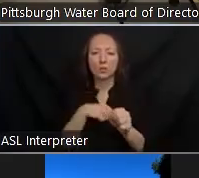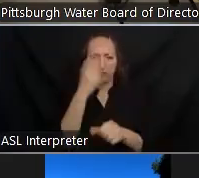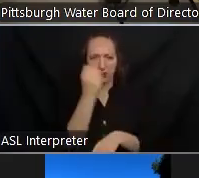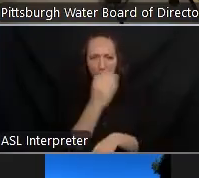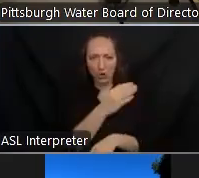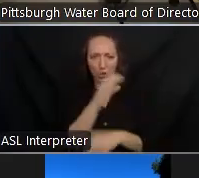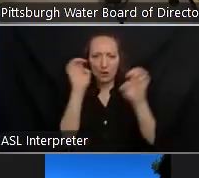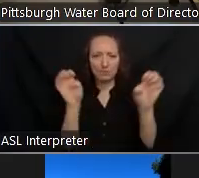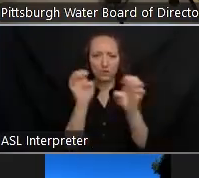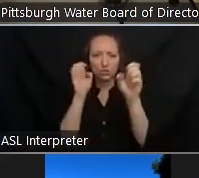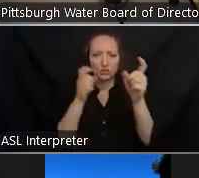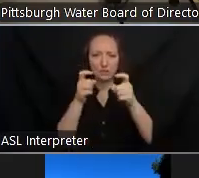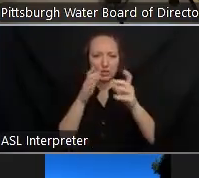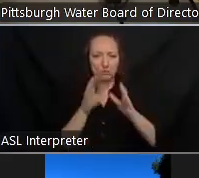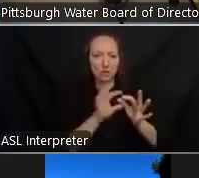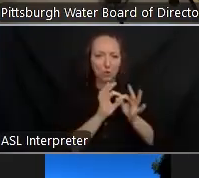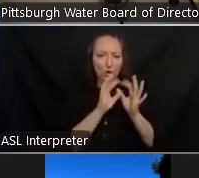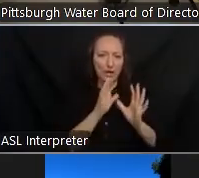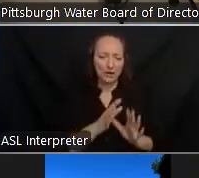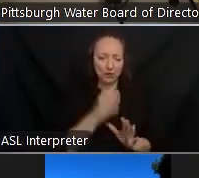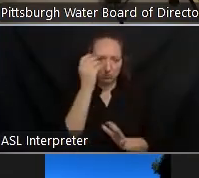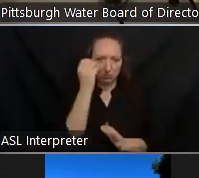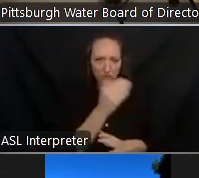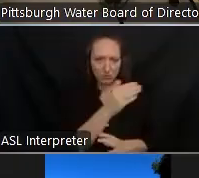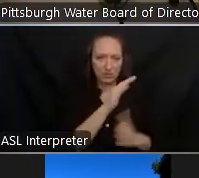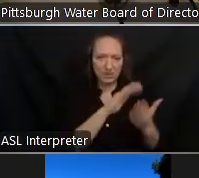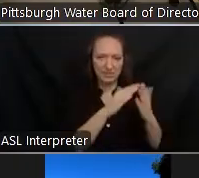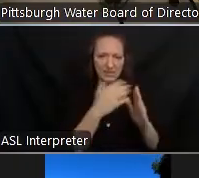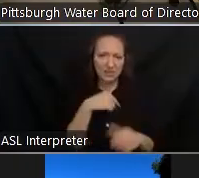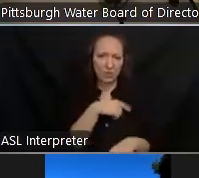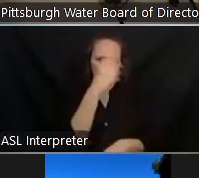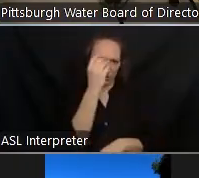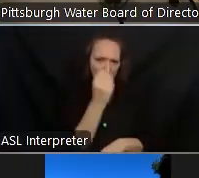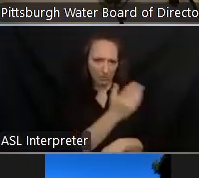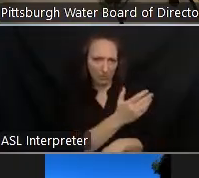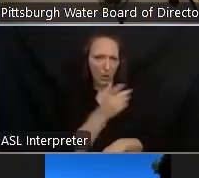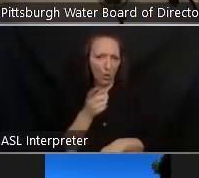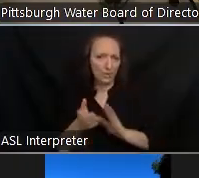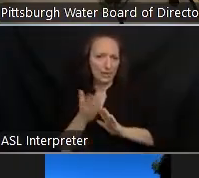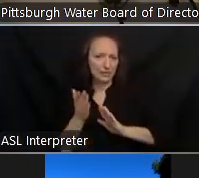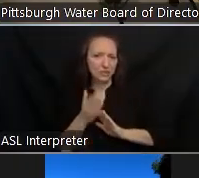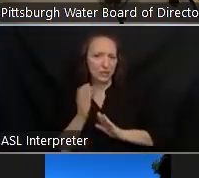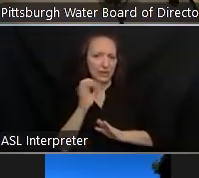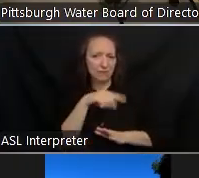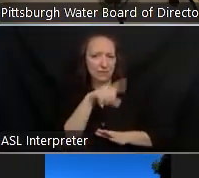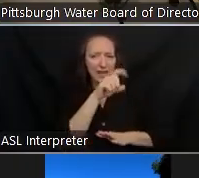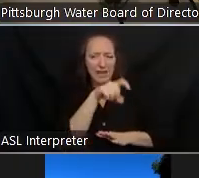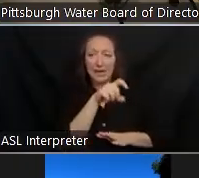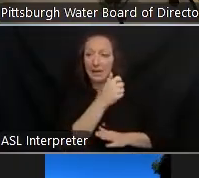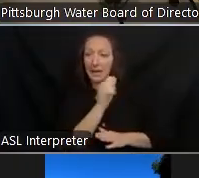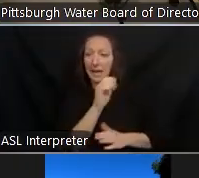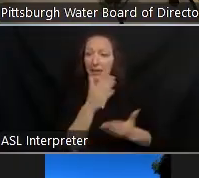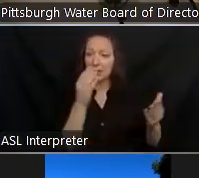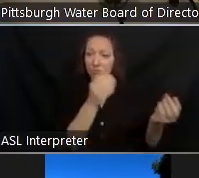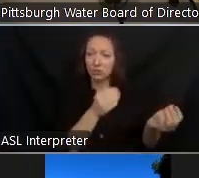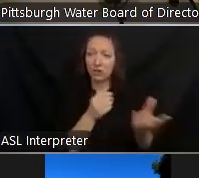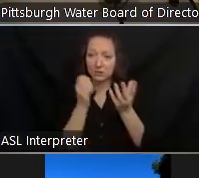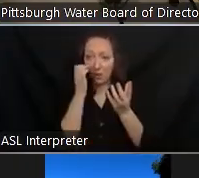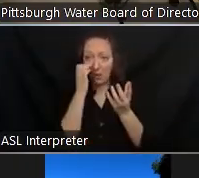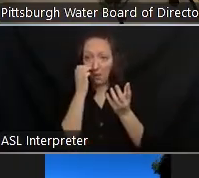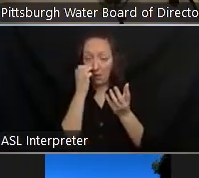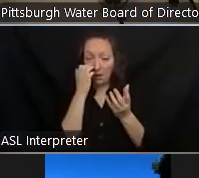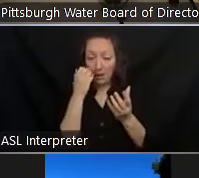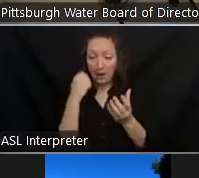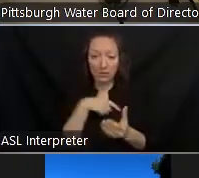running, leave it running, or if you need it, let us know. So yeah, we do try to coordinate with the fire department on the hydrants and welcome that input. Again, like the